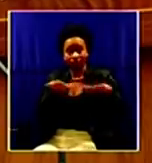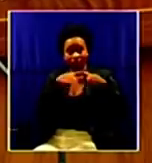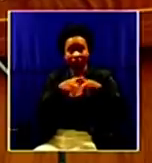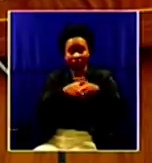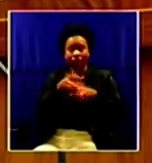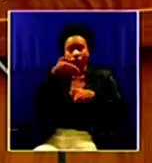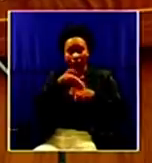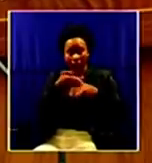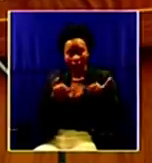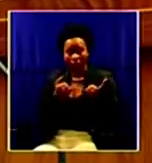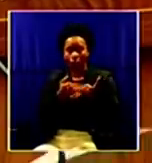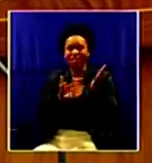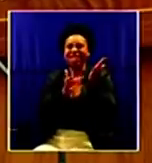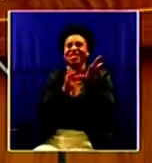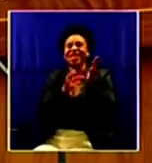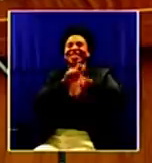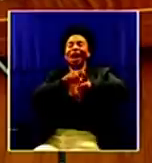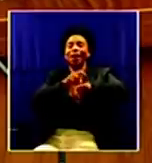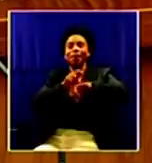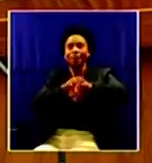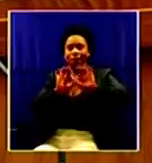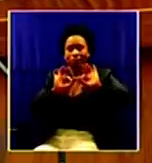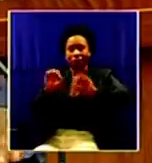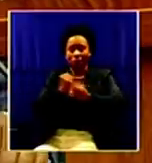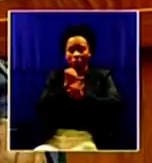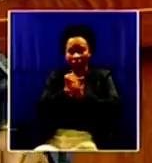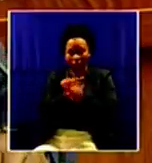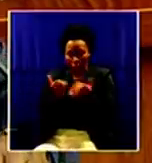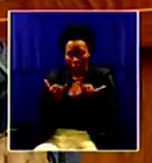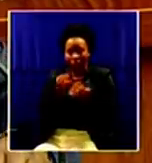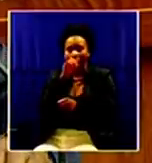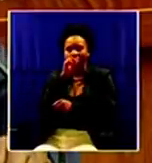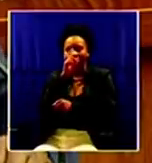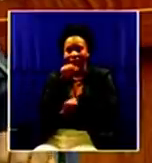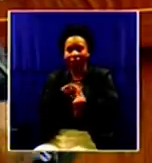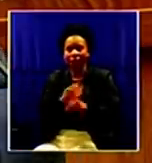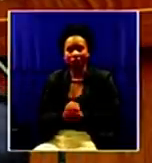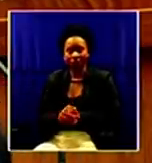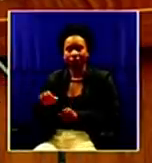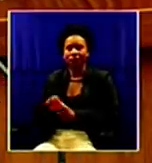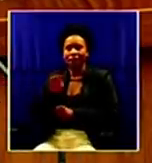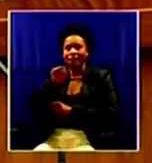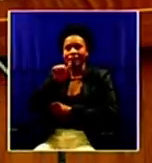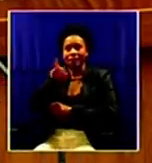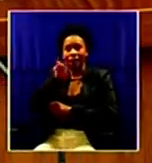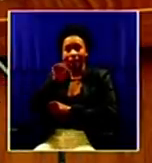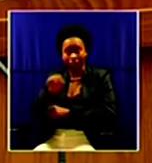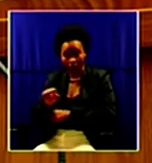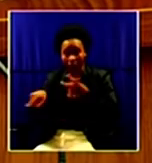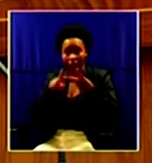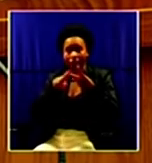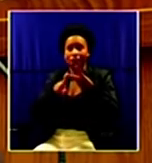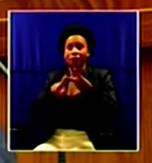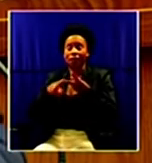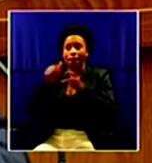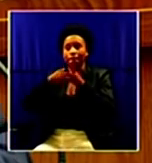Justice Modernization Program. The South African Revenue Service, South African Reserve Bank, and